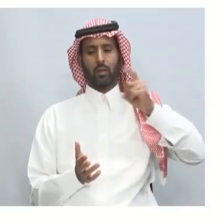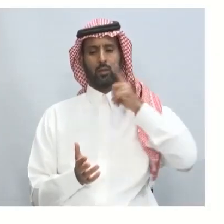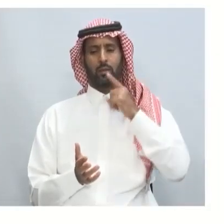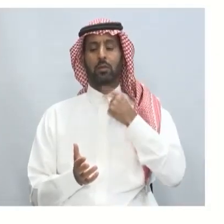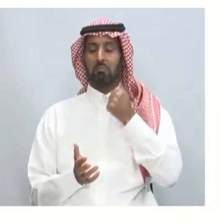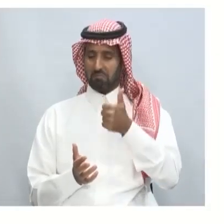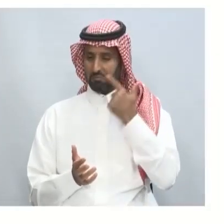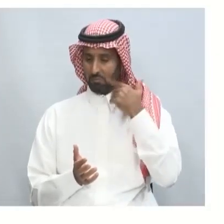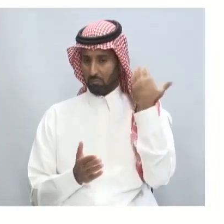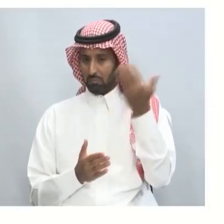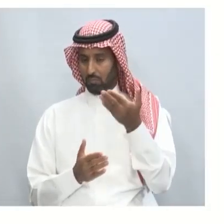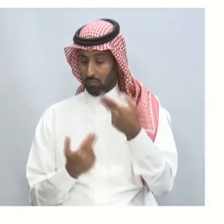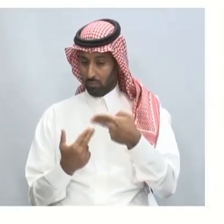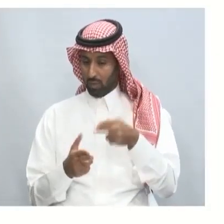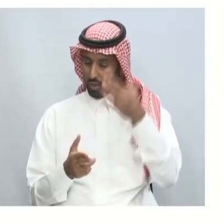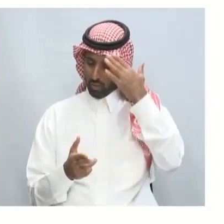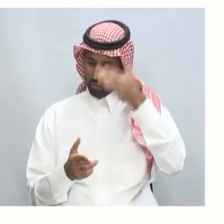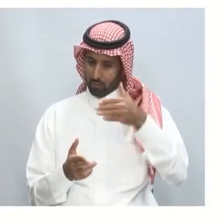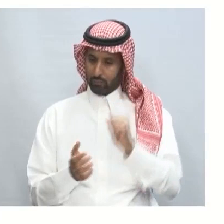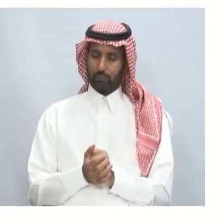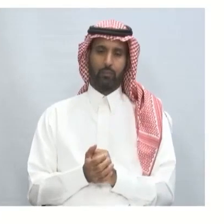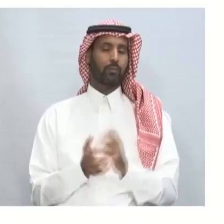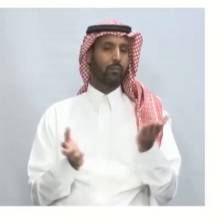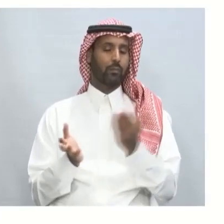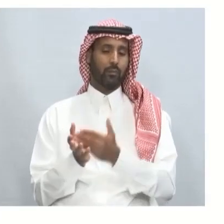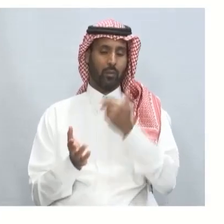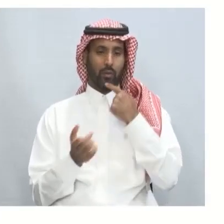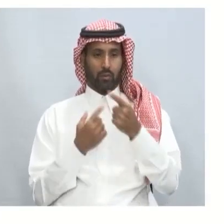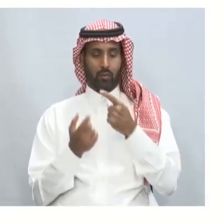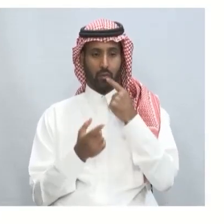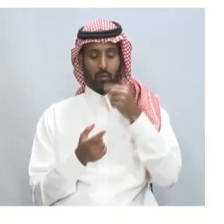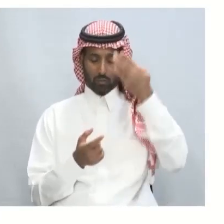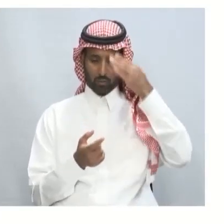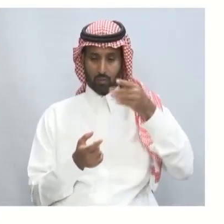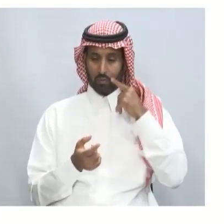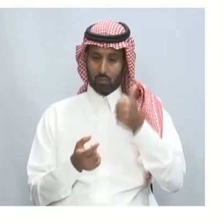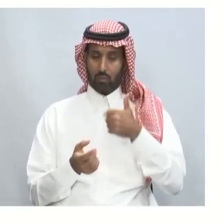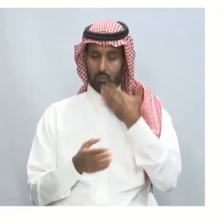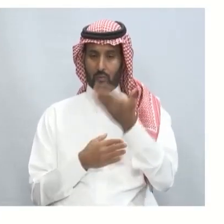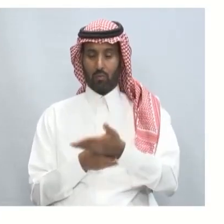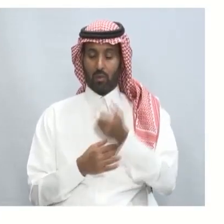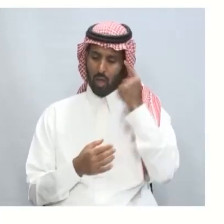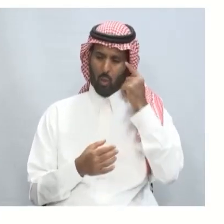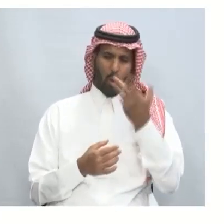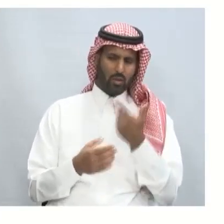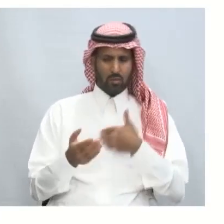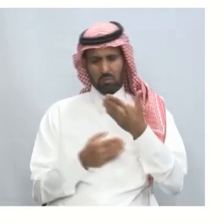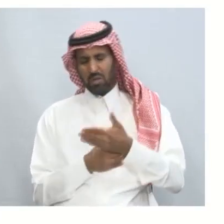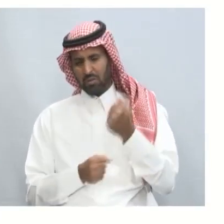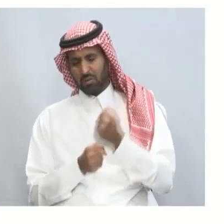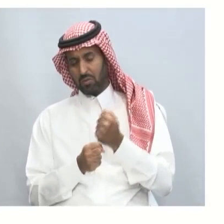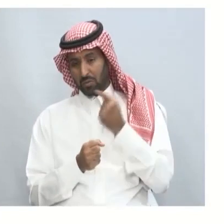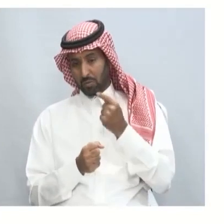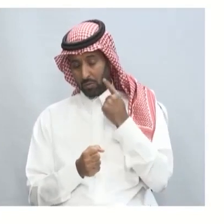that sounds great thanks so of course this is something to be thankful for try to figure out what is